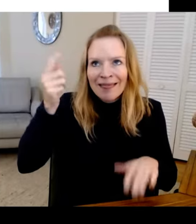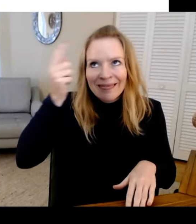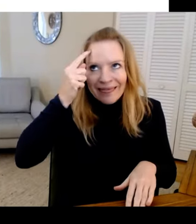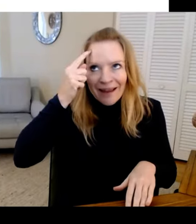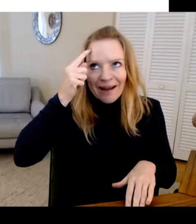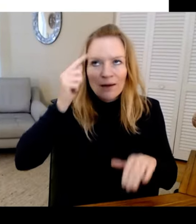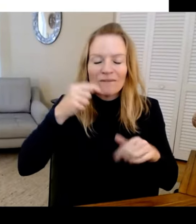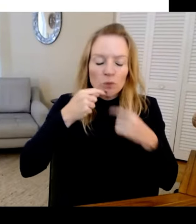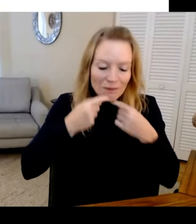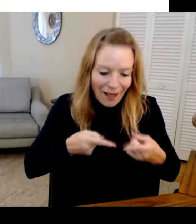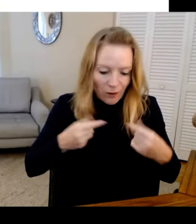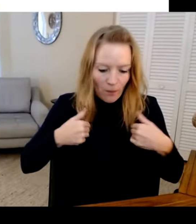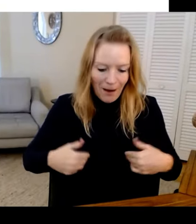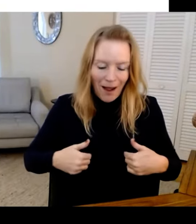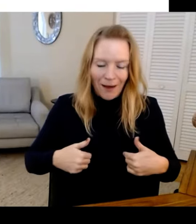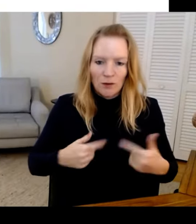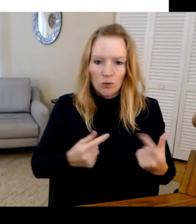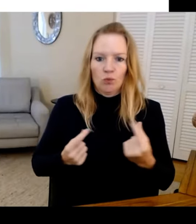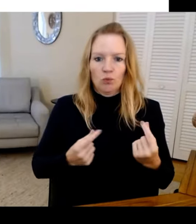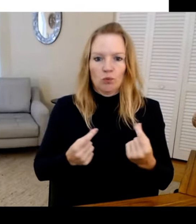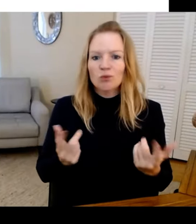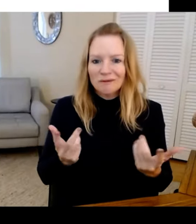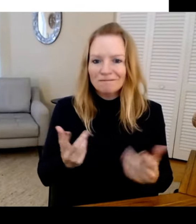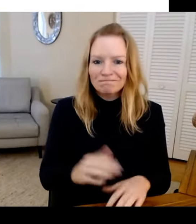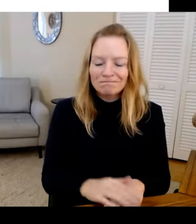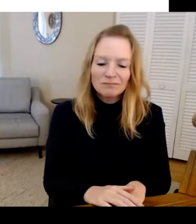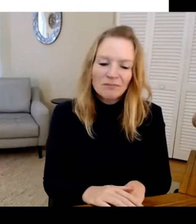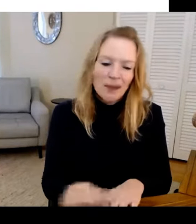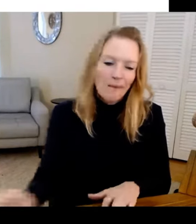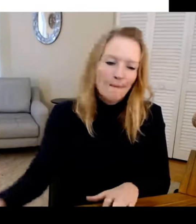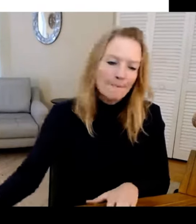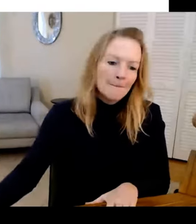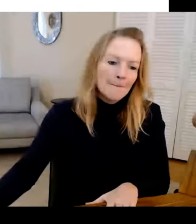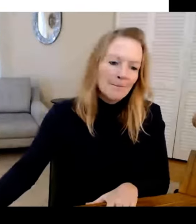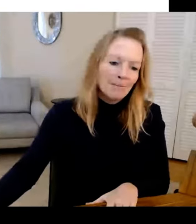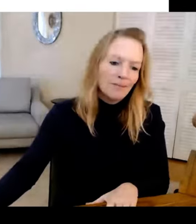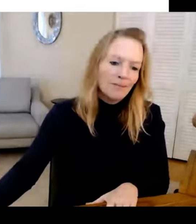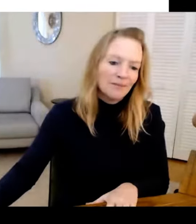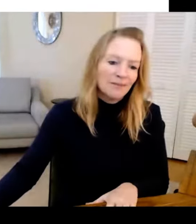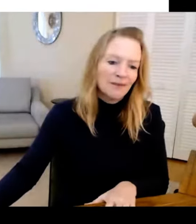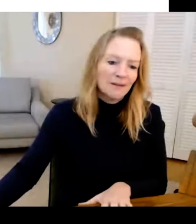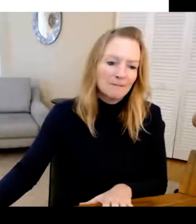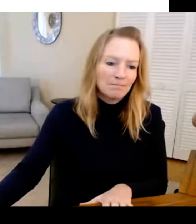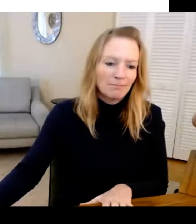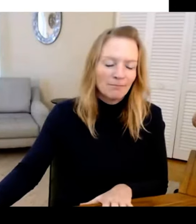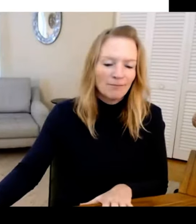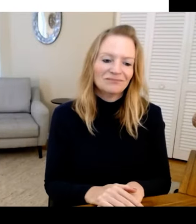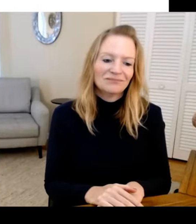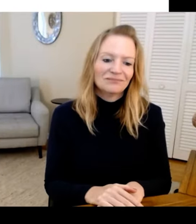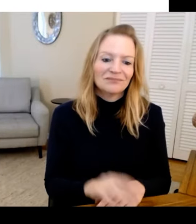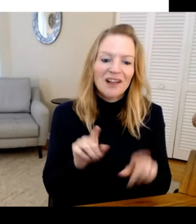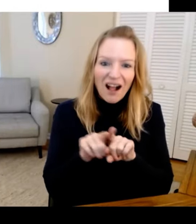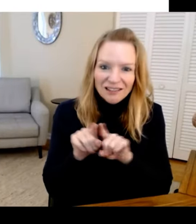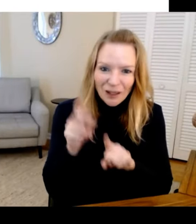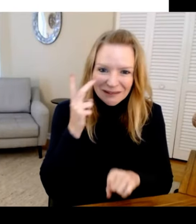things without worrying about, thinking about telling your brain to tell your body what to do.